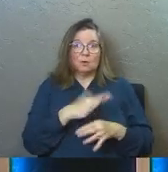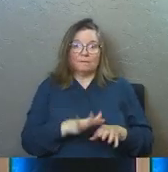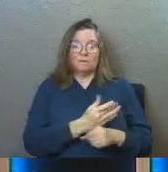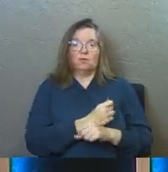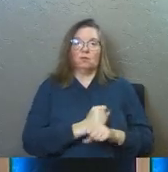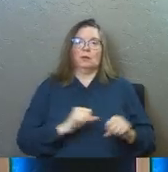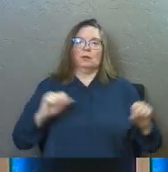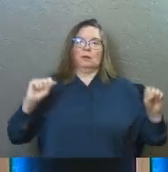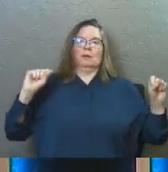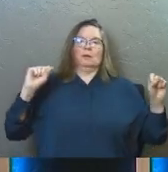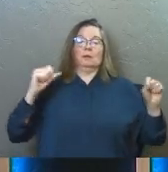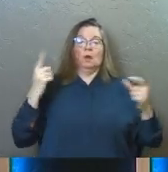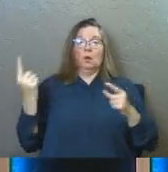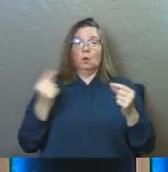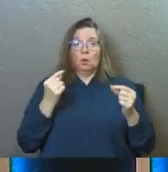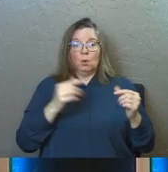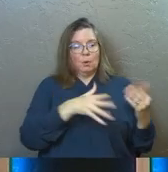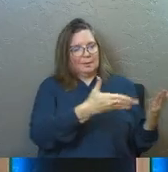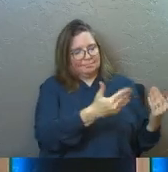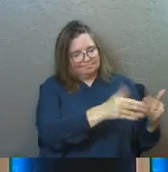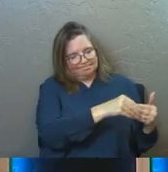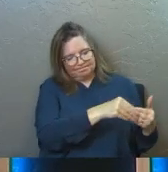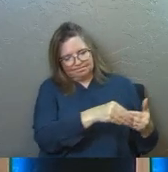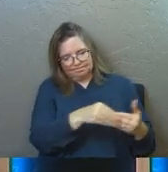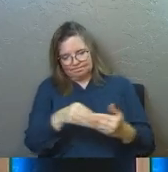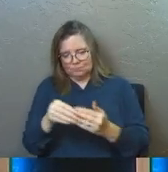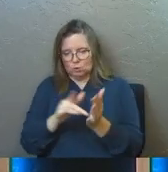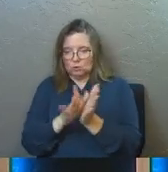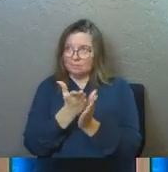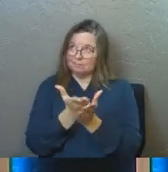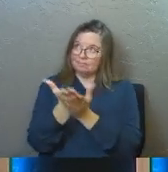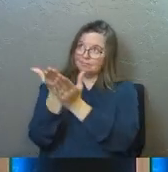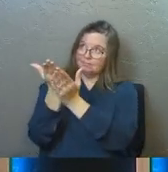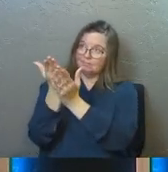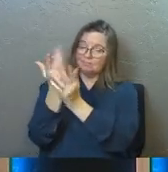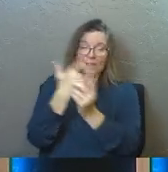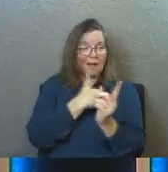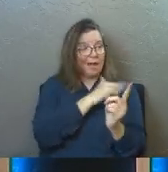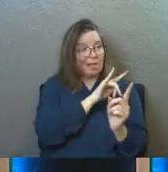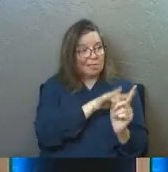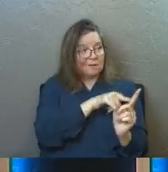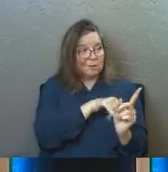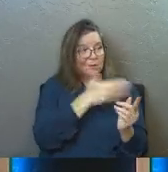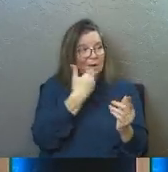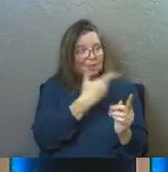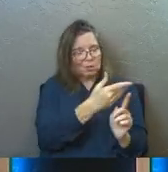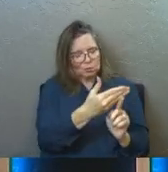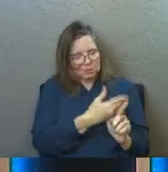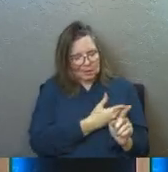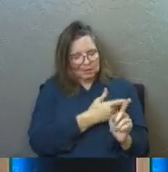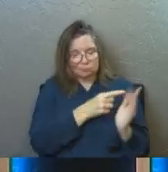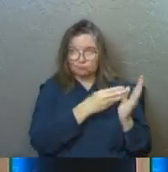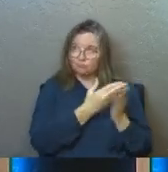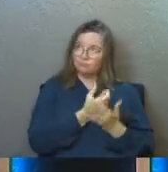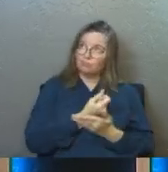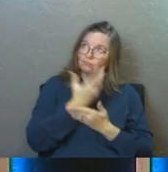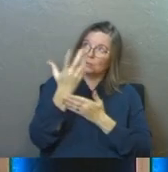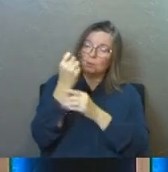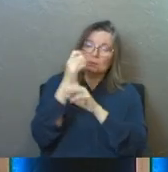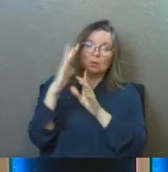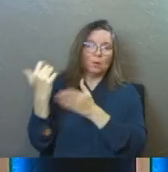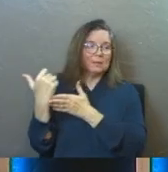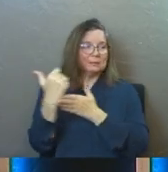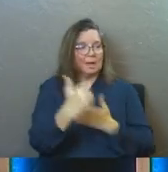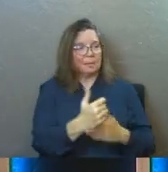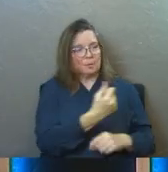freedom. And then what we do is we lead them by the hand to Jesus and say, hey, I love you so much and I'm so thankful you shared that with me. You should share it with your Savior who